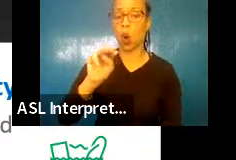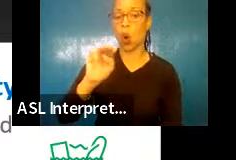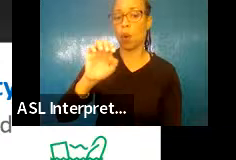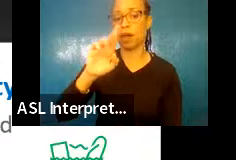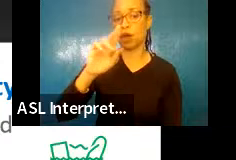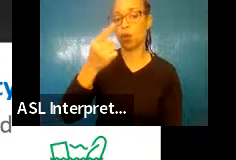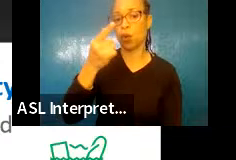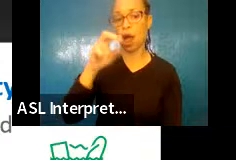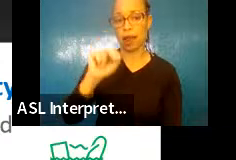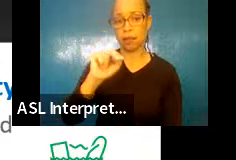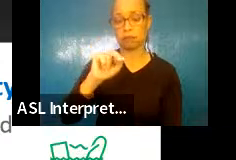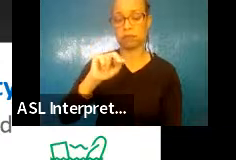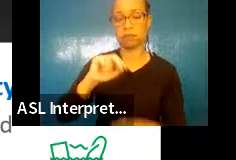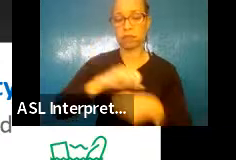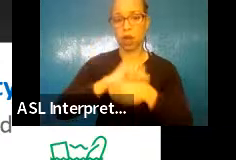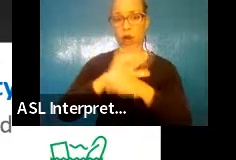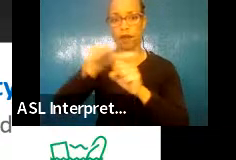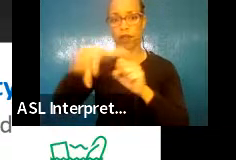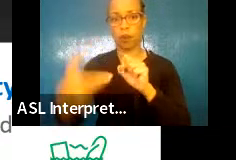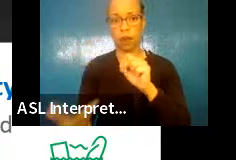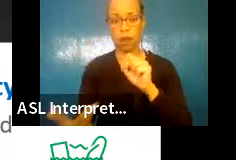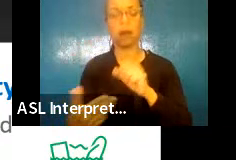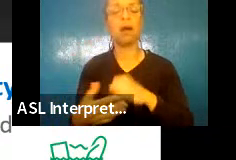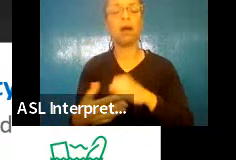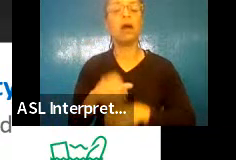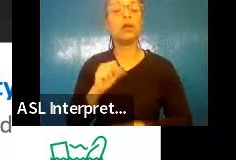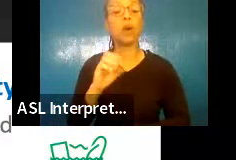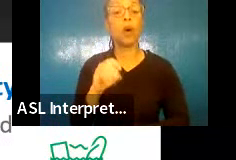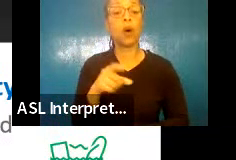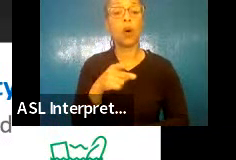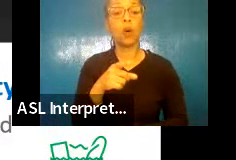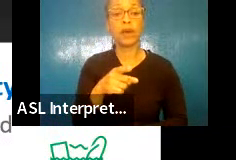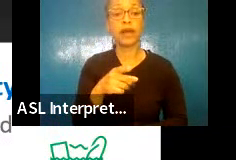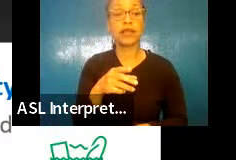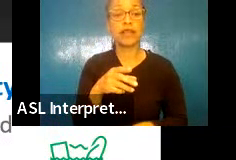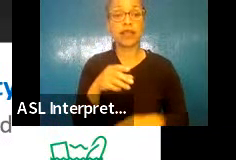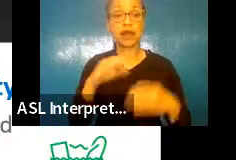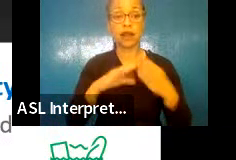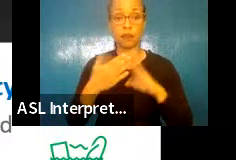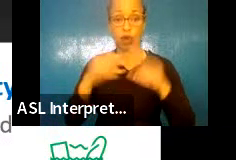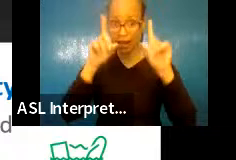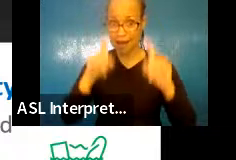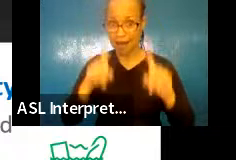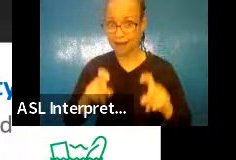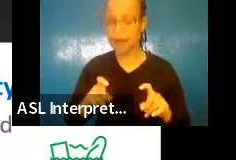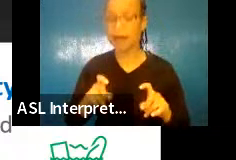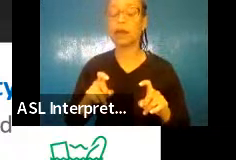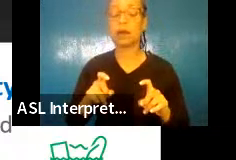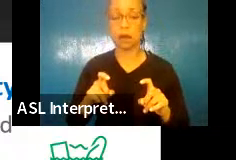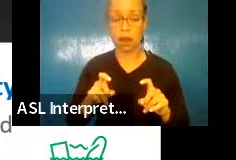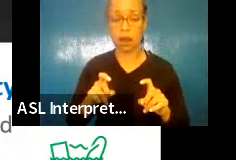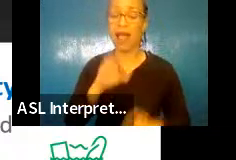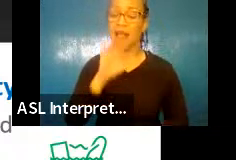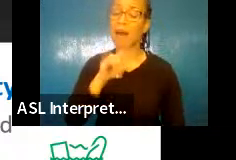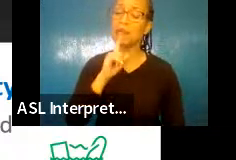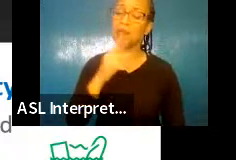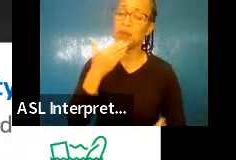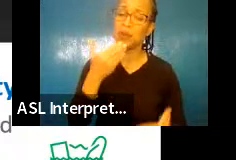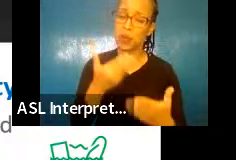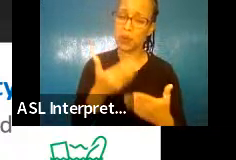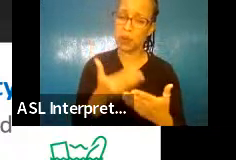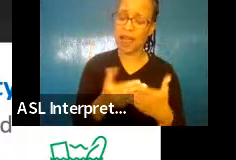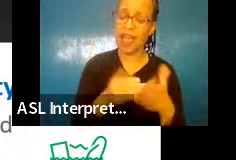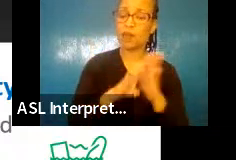community partners. We were able to build a community testing network, and that went really, really well. And we